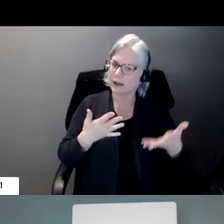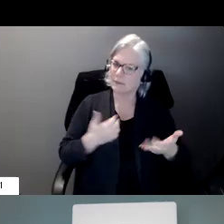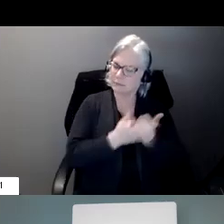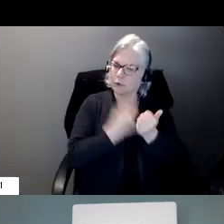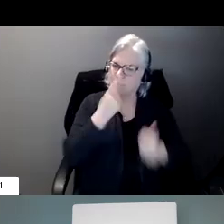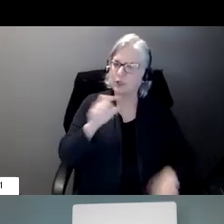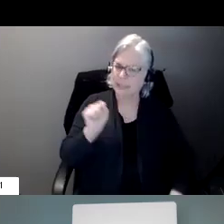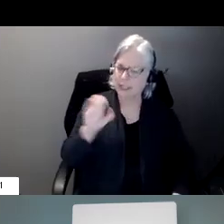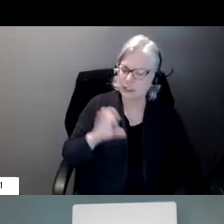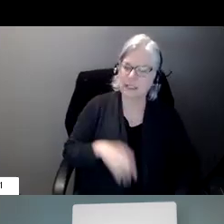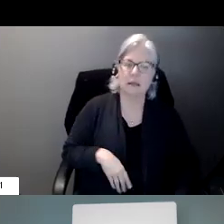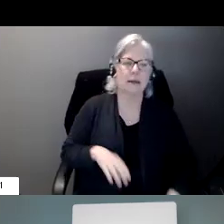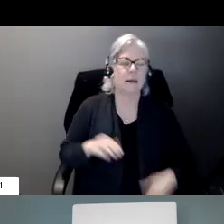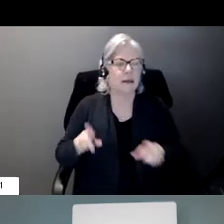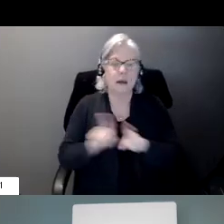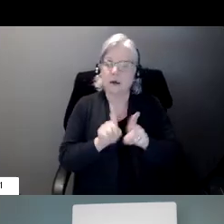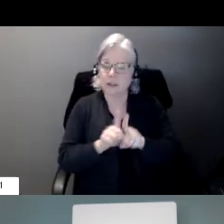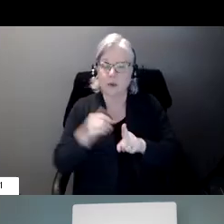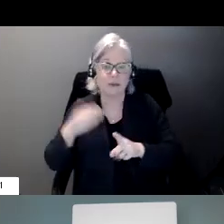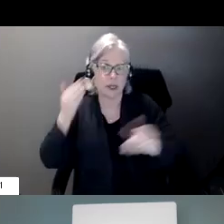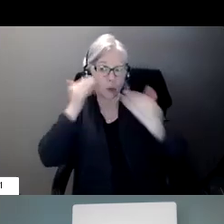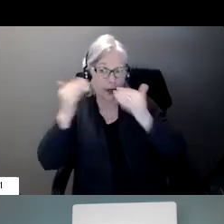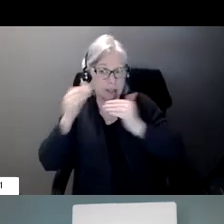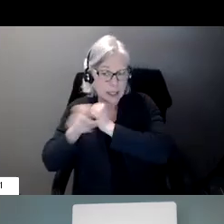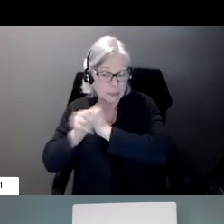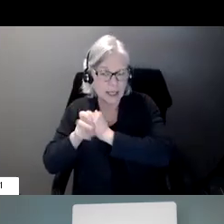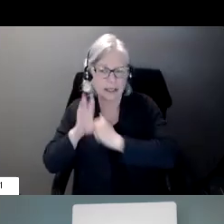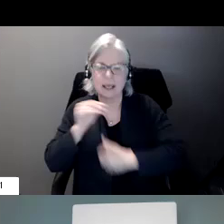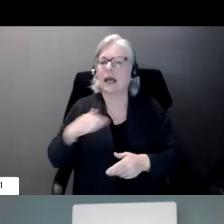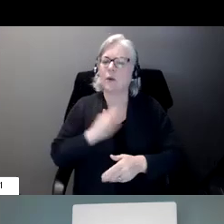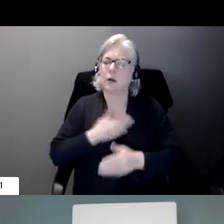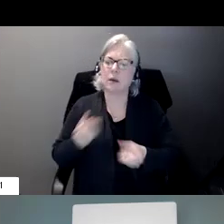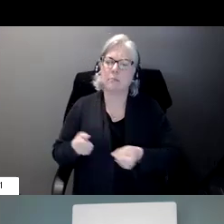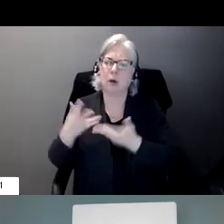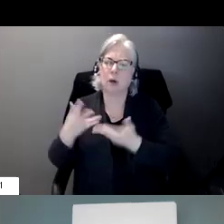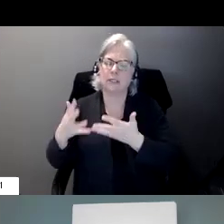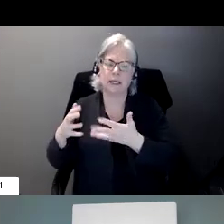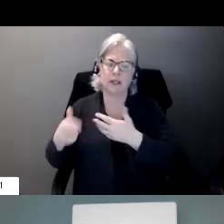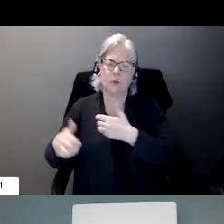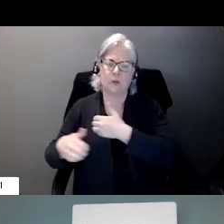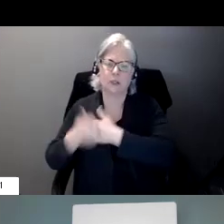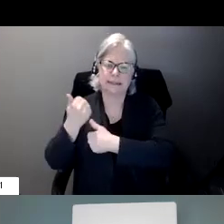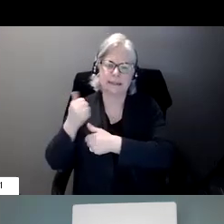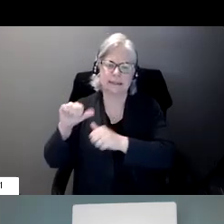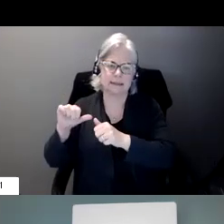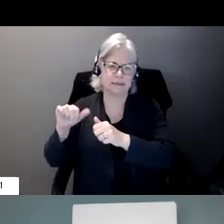campaign and our multi-agency risk assessment table and how that table is serving